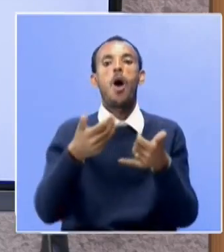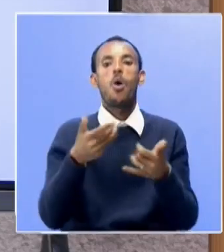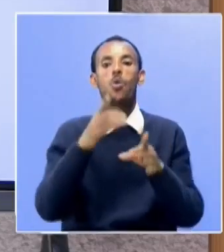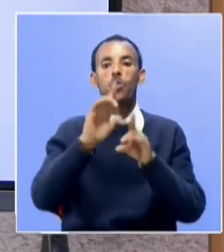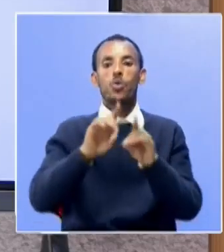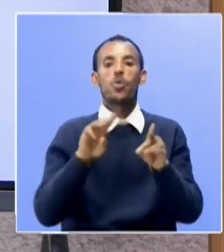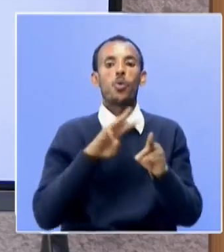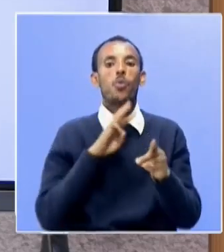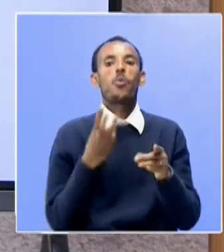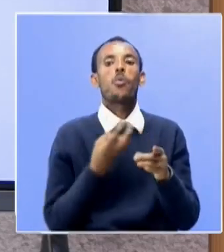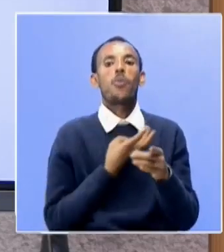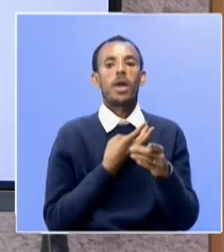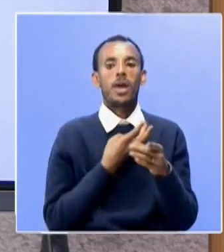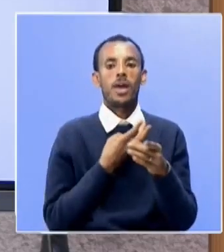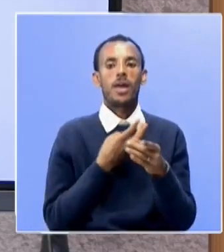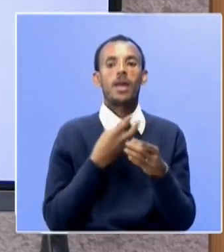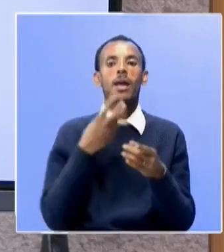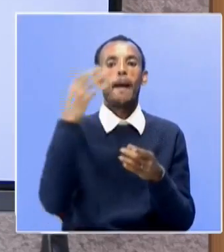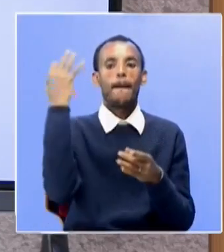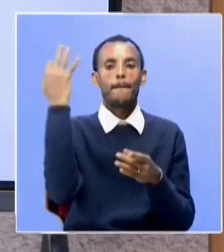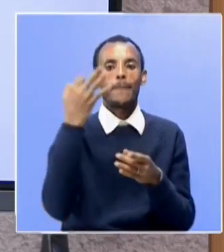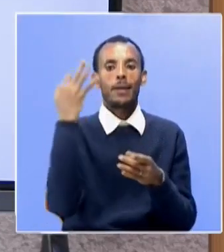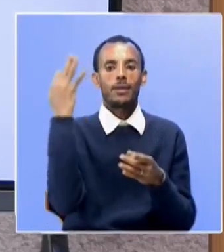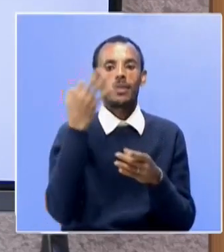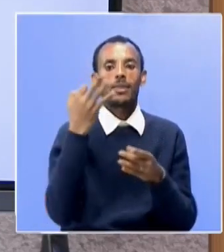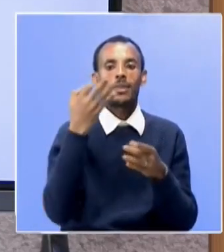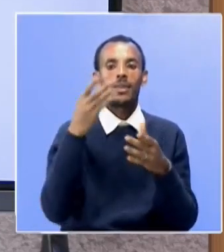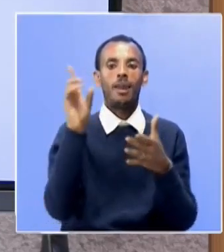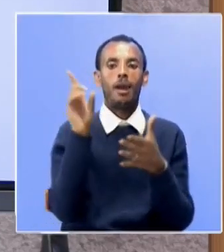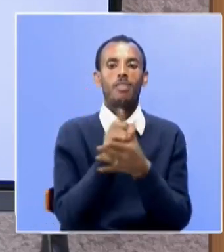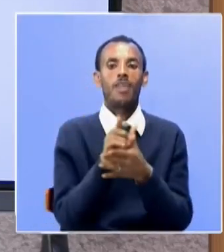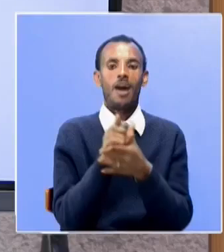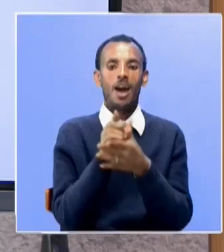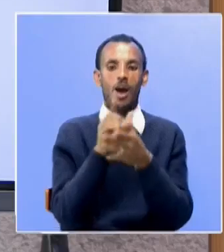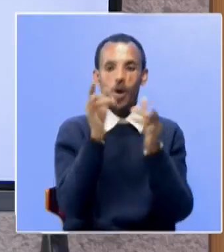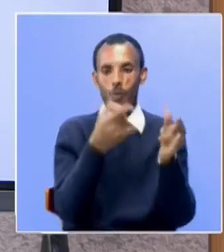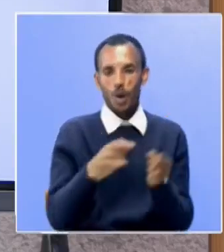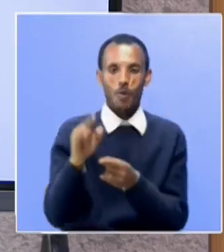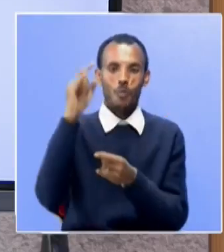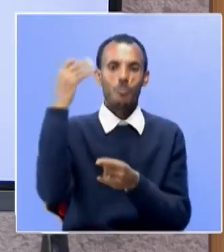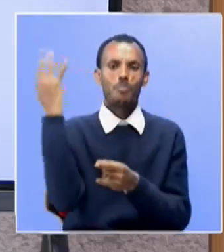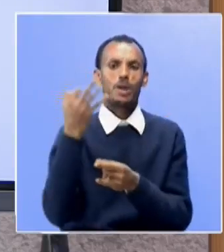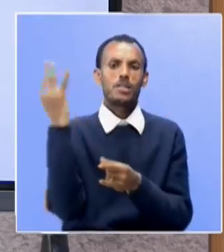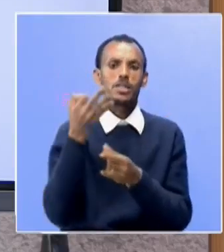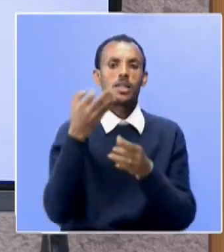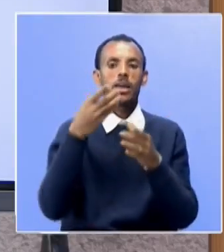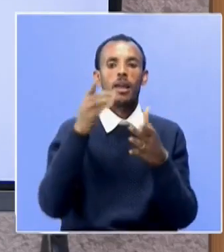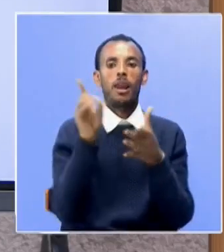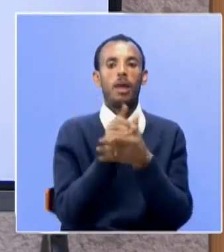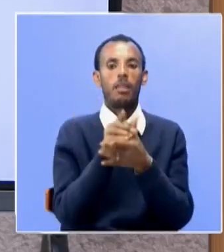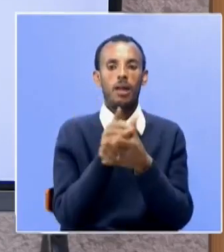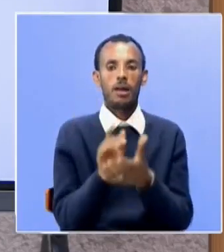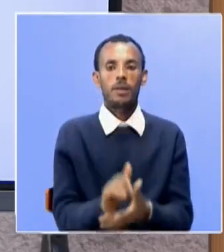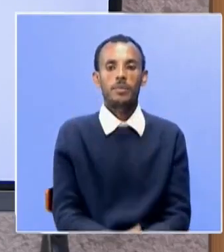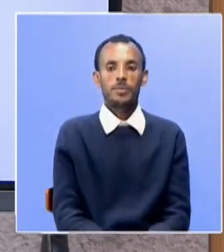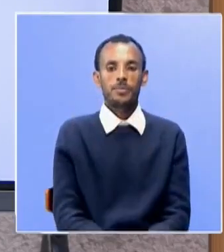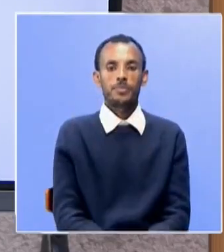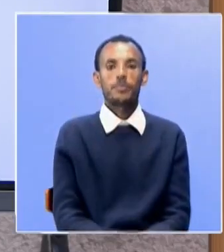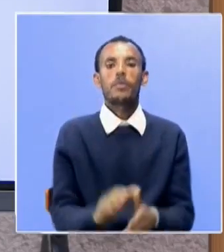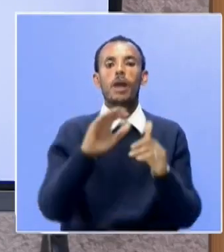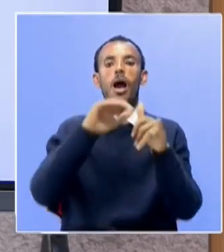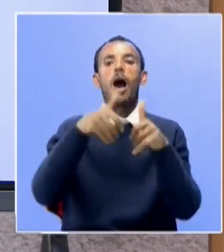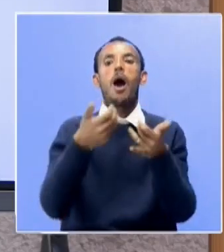we present data, way of presenting data. Let's see